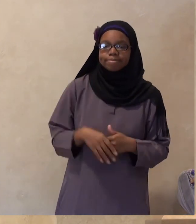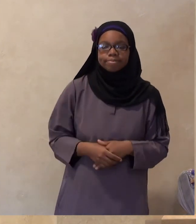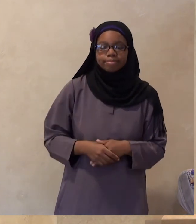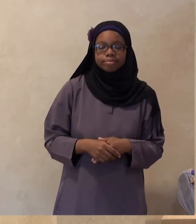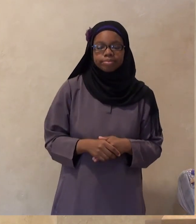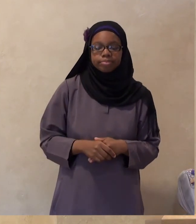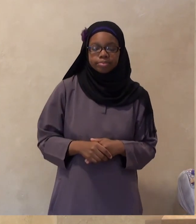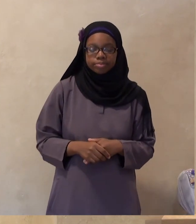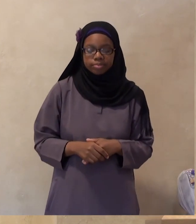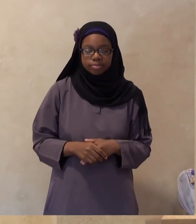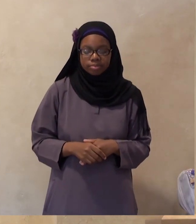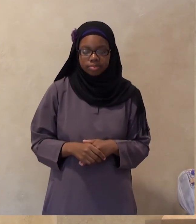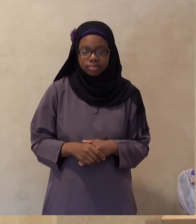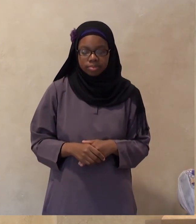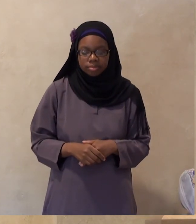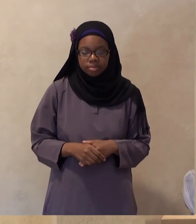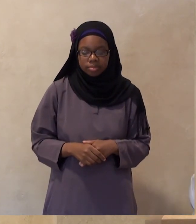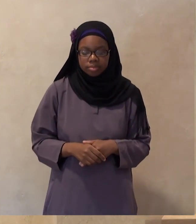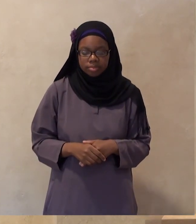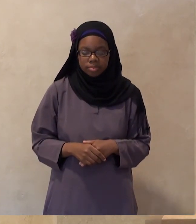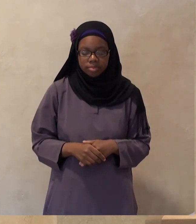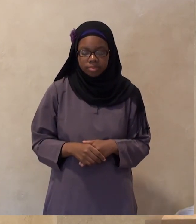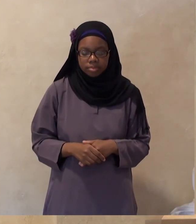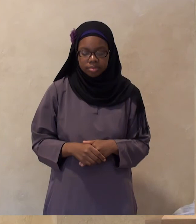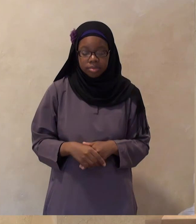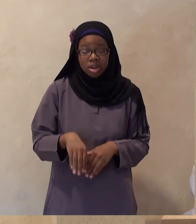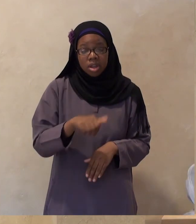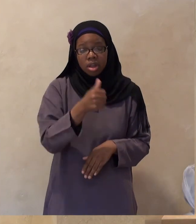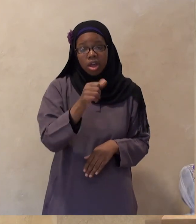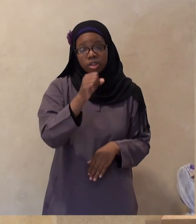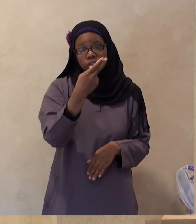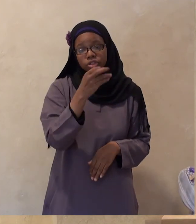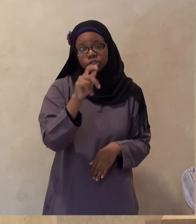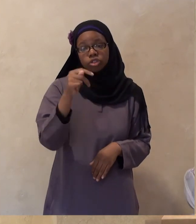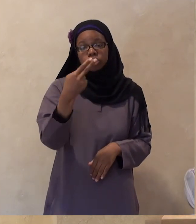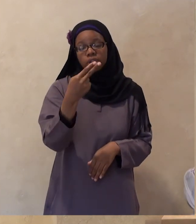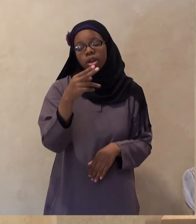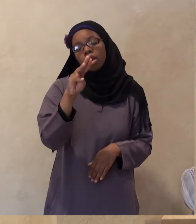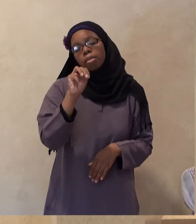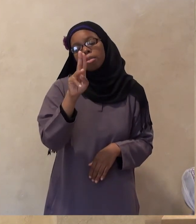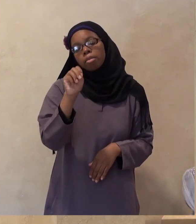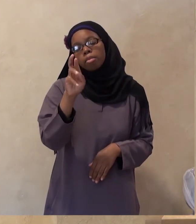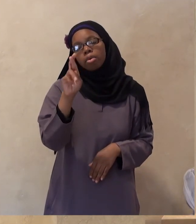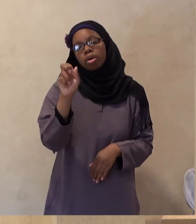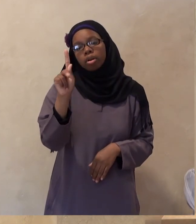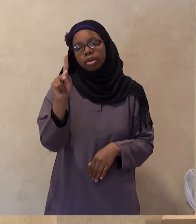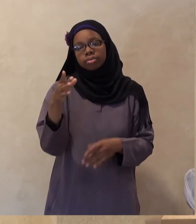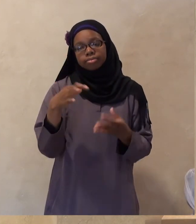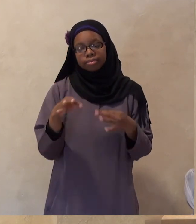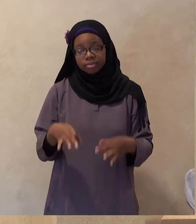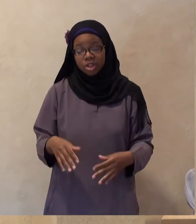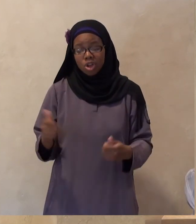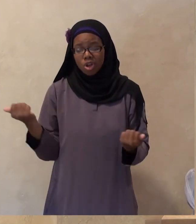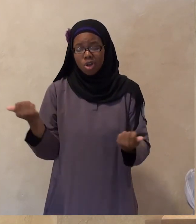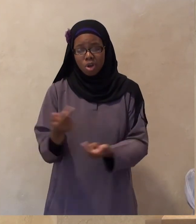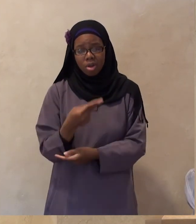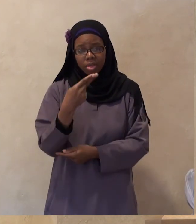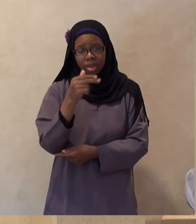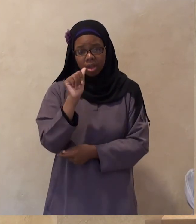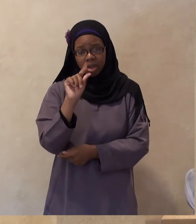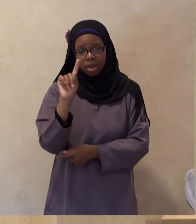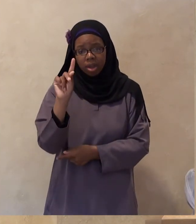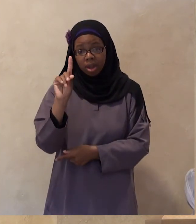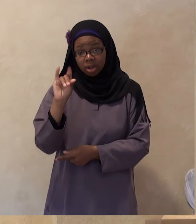And Shaykh Mubarak Puri rahmatullah alayh writes in his book Tuhfatul Ahwazi that all these ahadiths, all these narrations, all